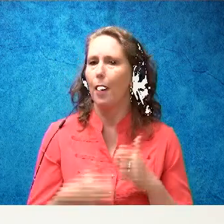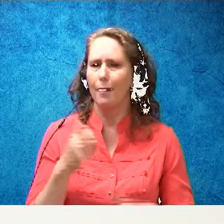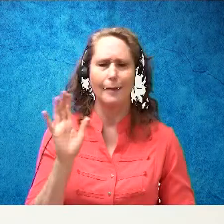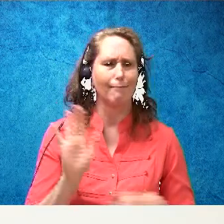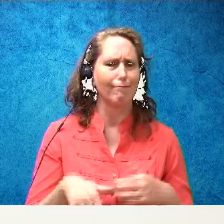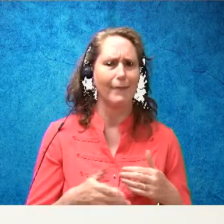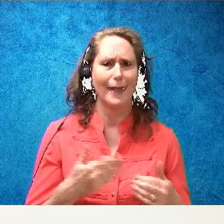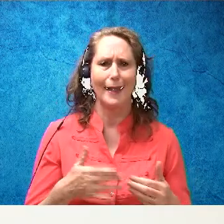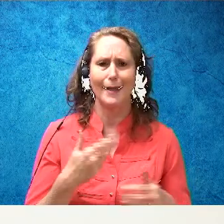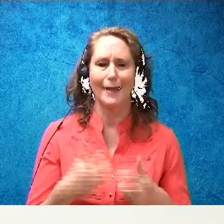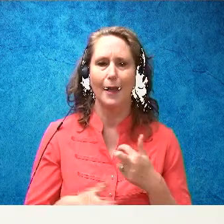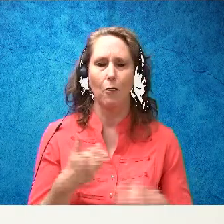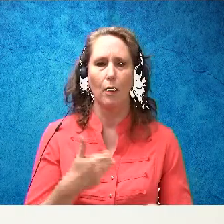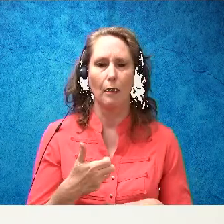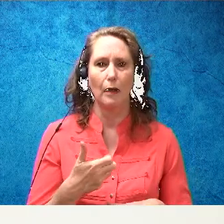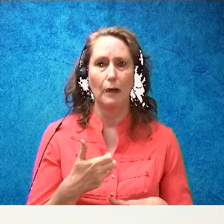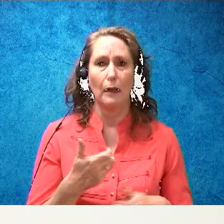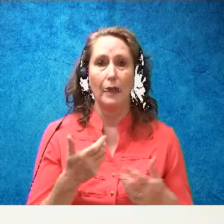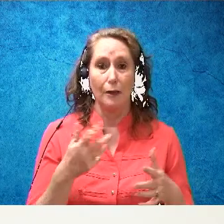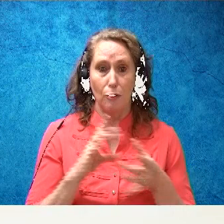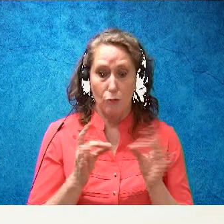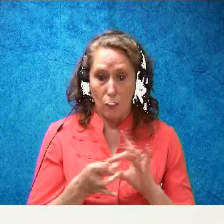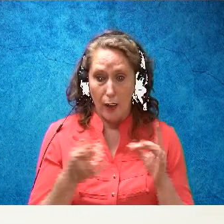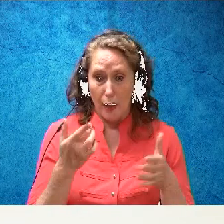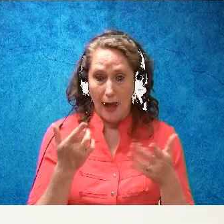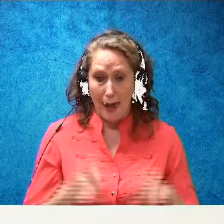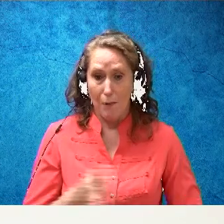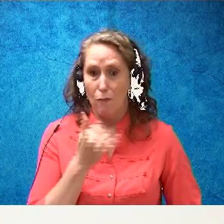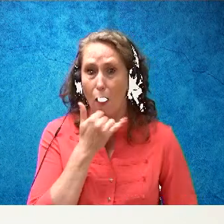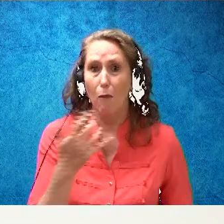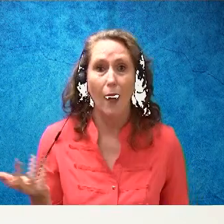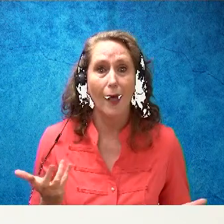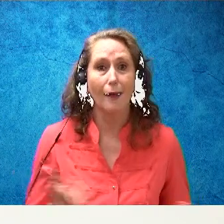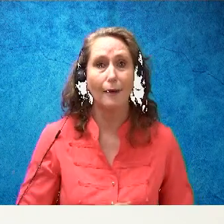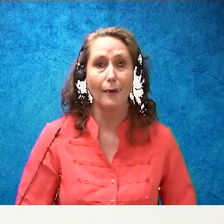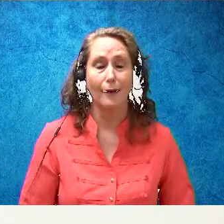easy. What went wrong in our story?